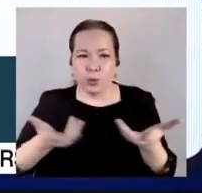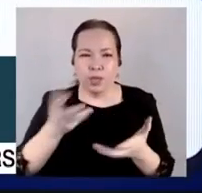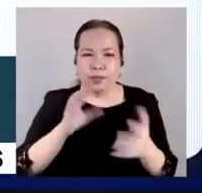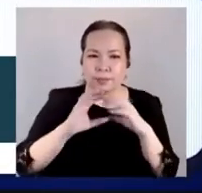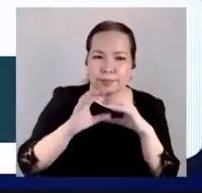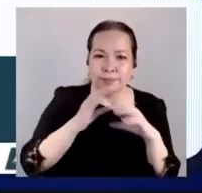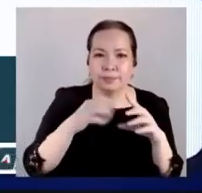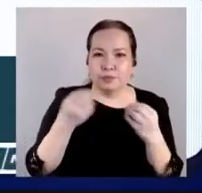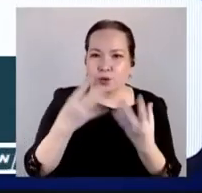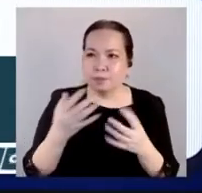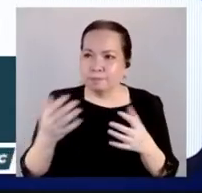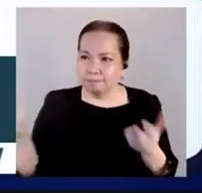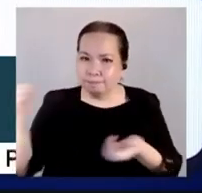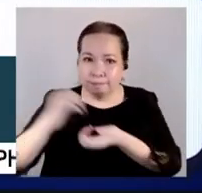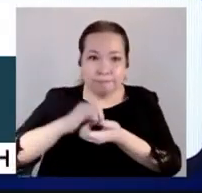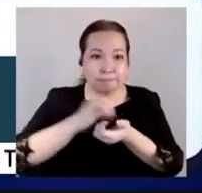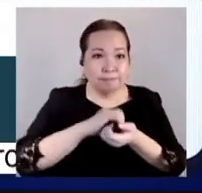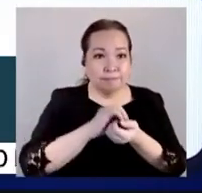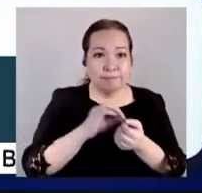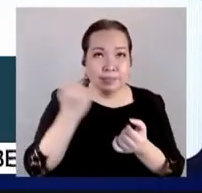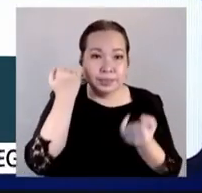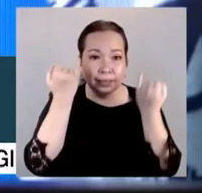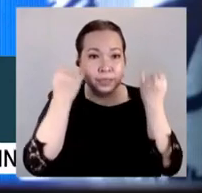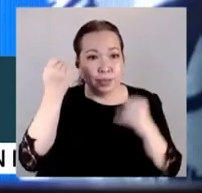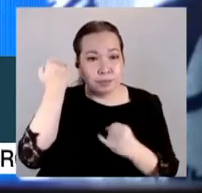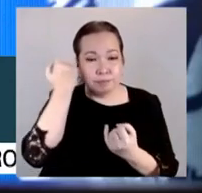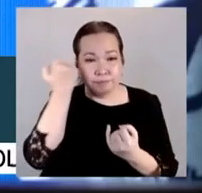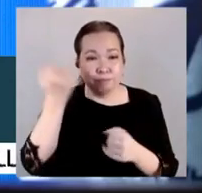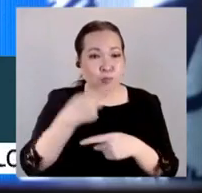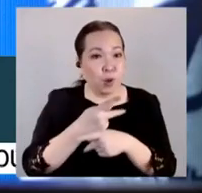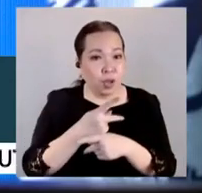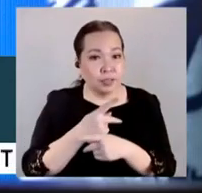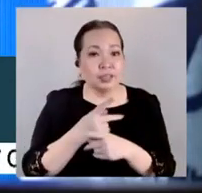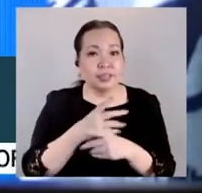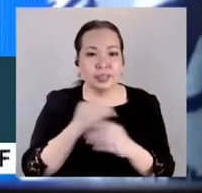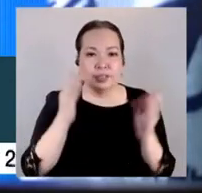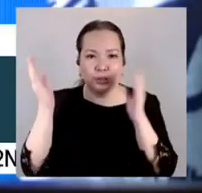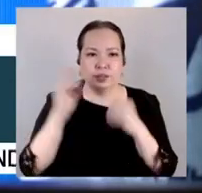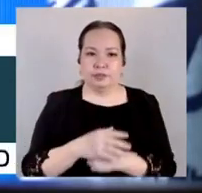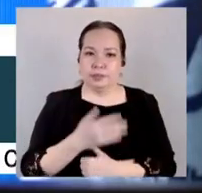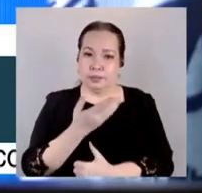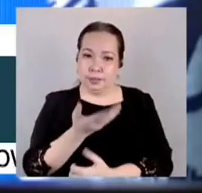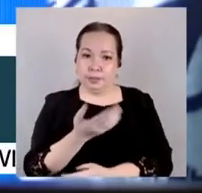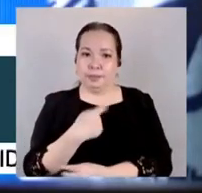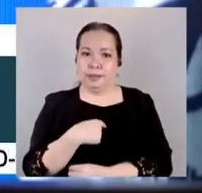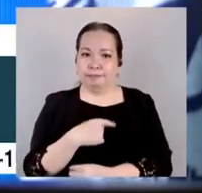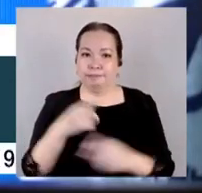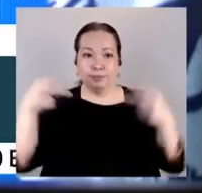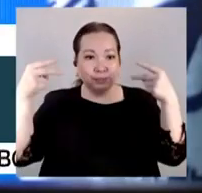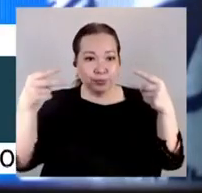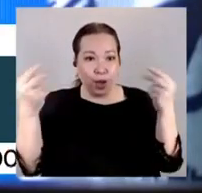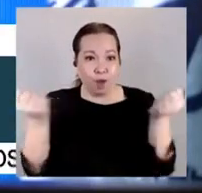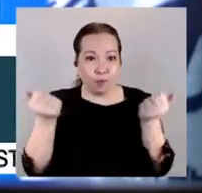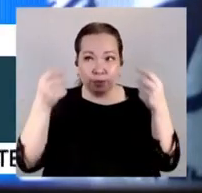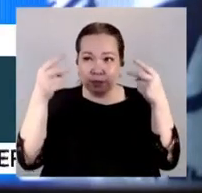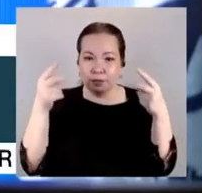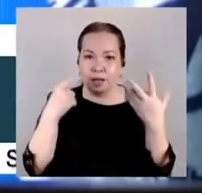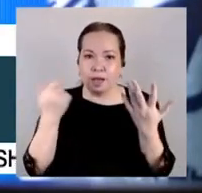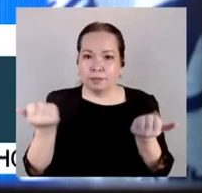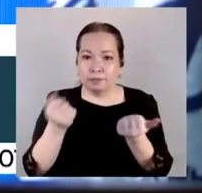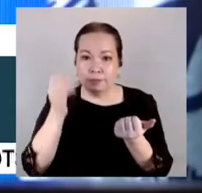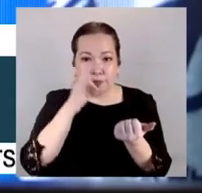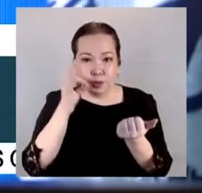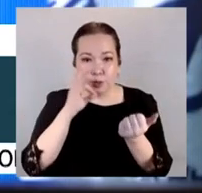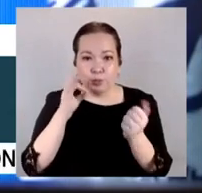co-create innovative products and services. An online portal for Filipino innovators to expand their network, update